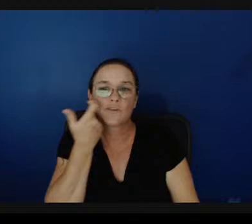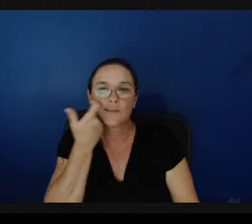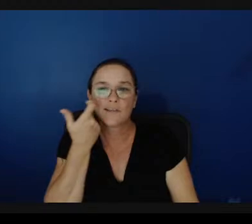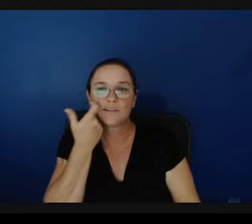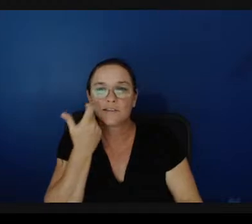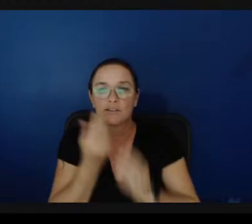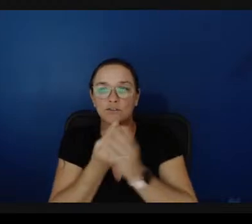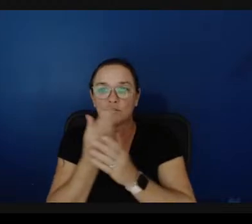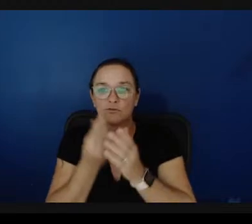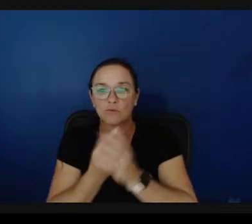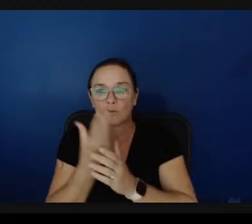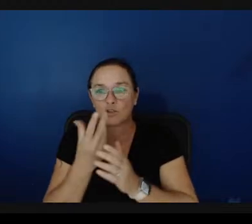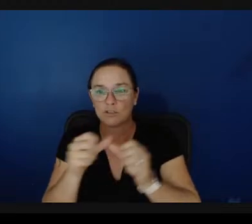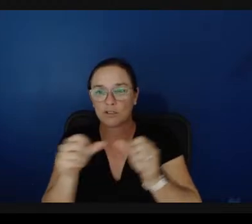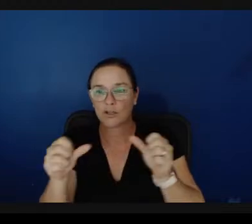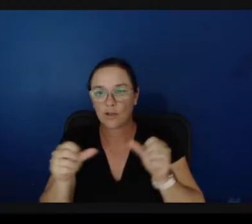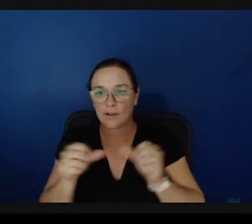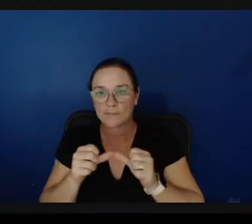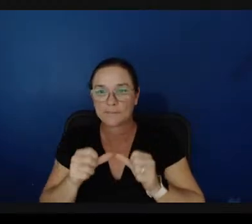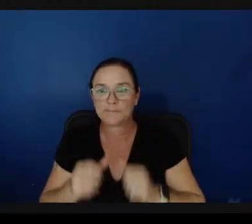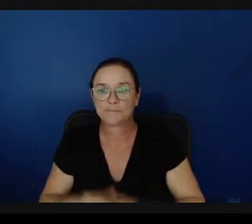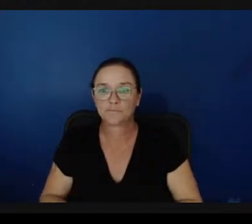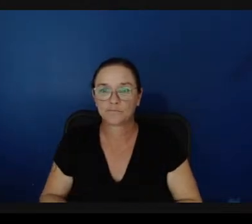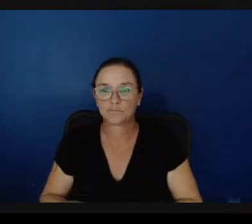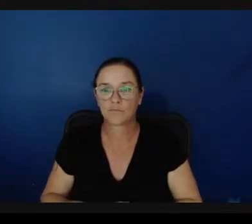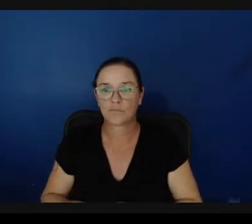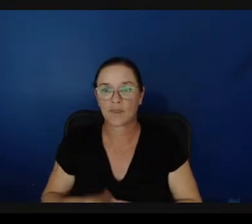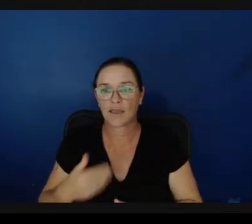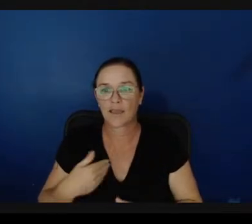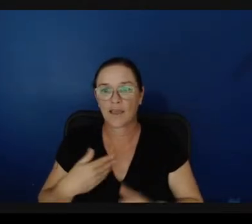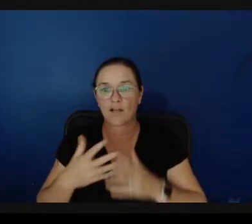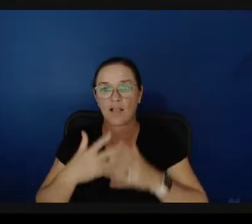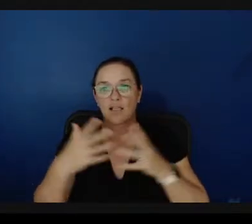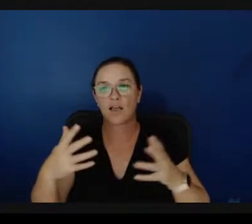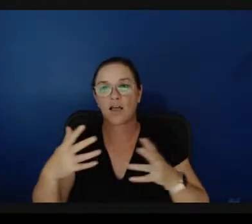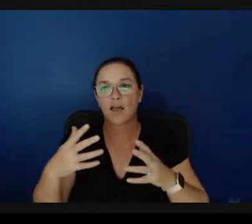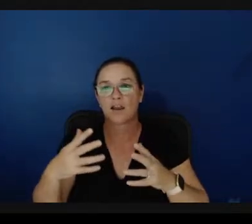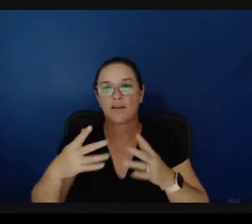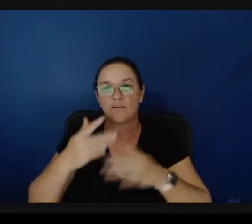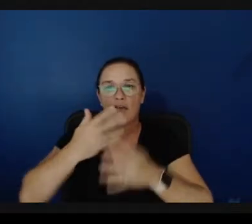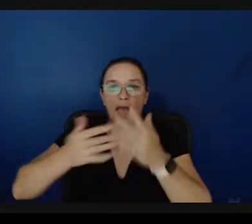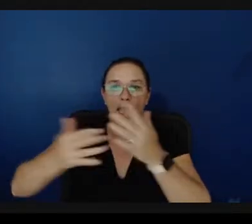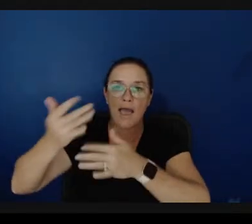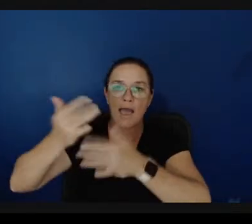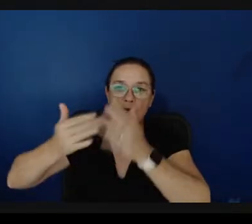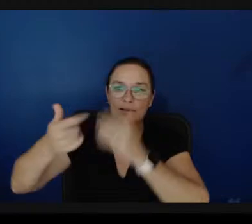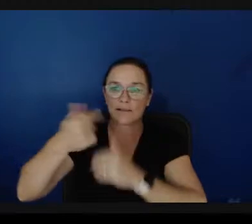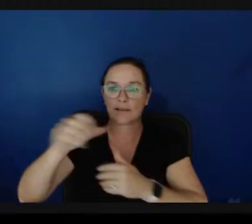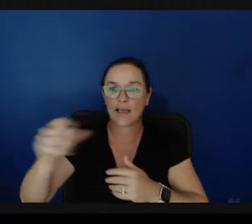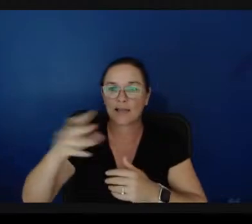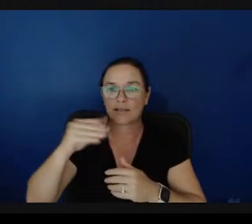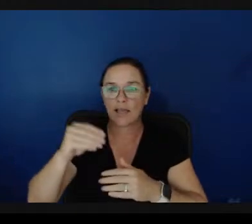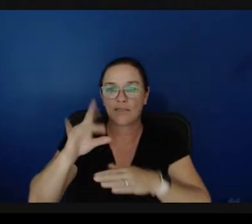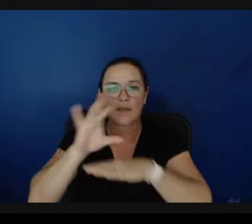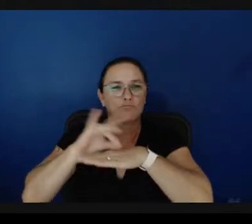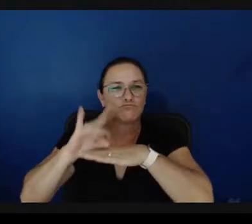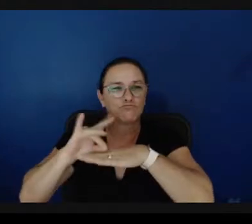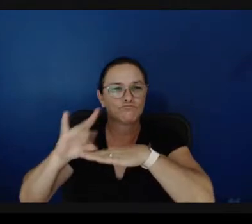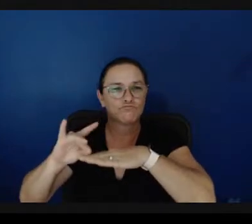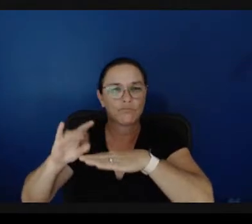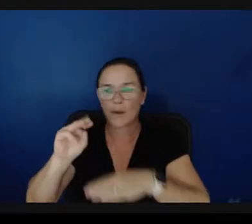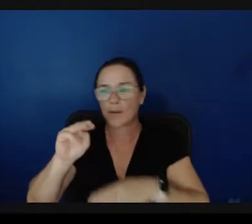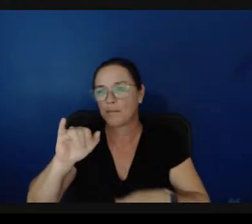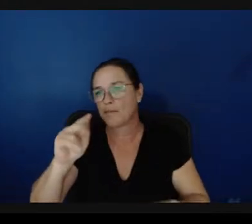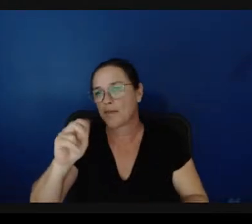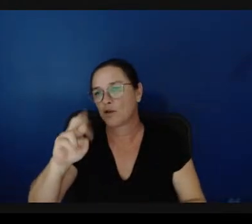eruption sites. And you can see there's been a lot of degassing and mineral buildup on this crusted crater floor